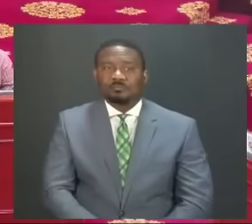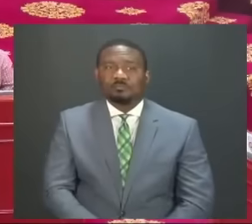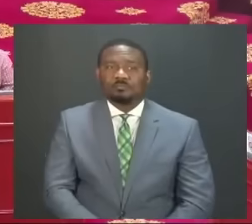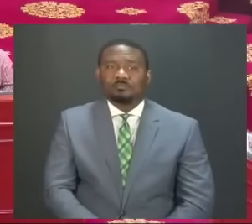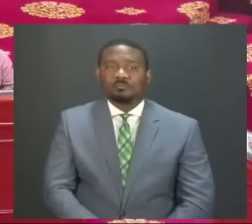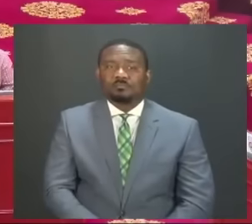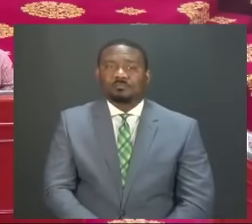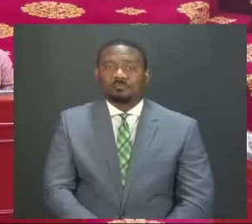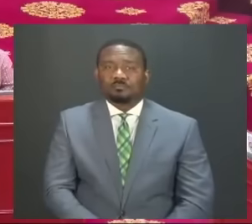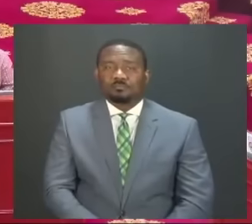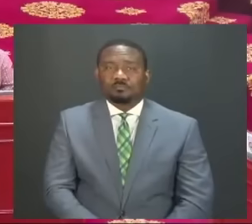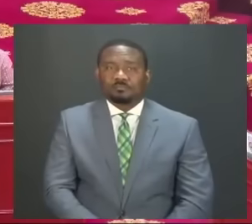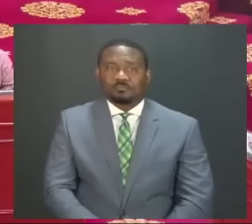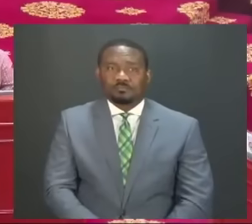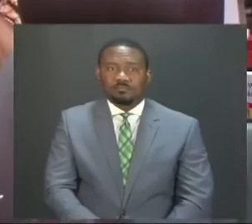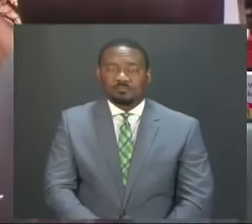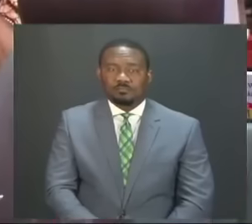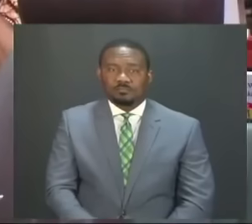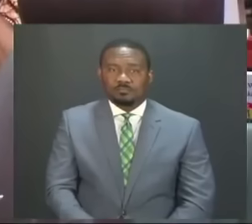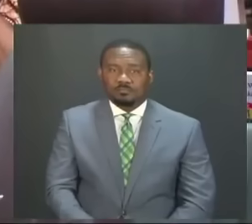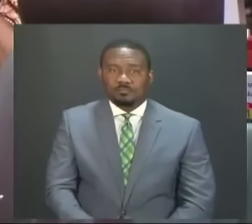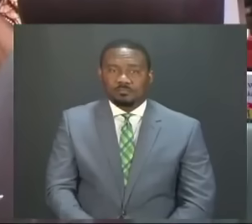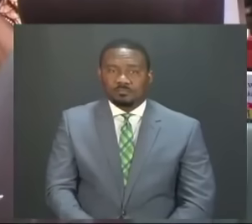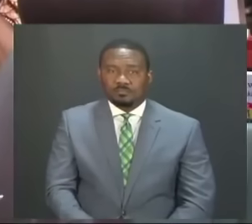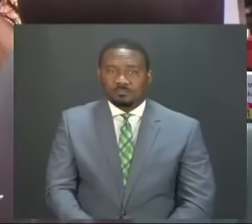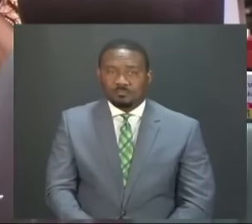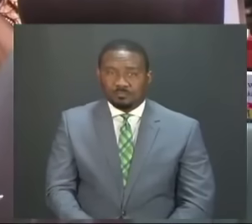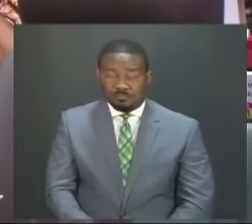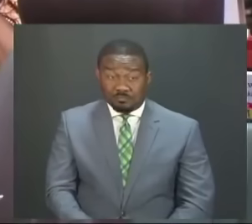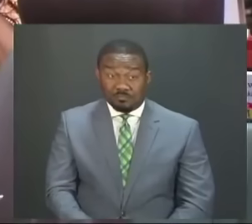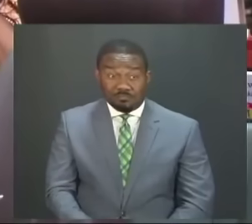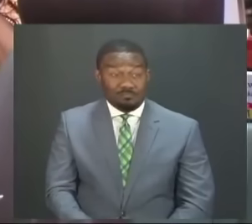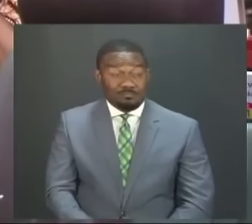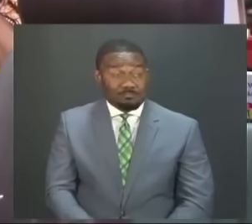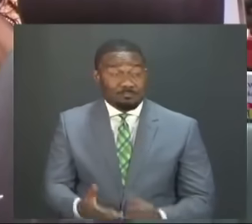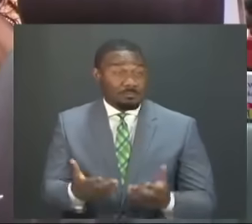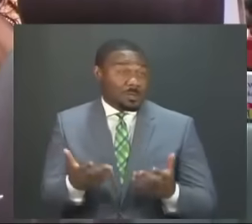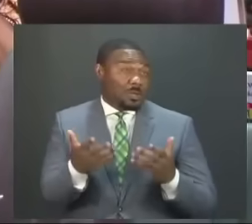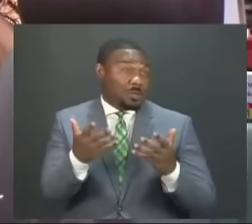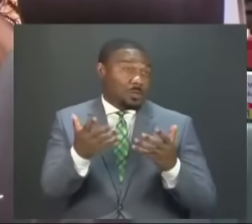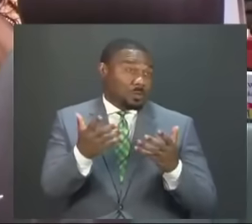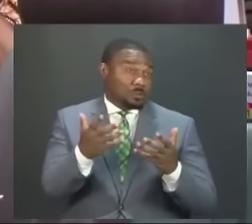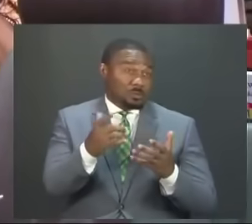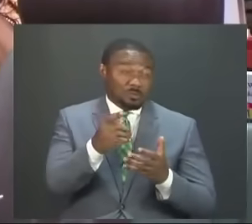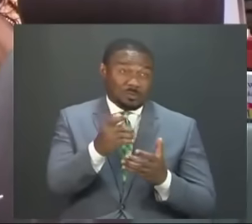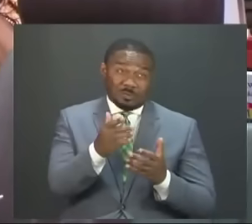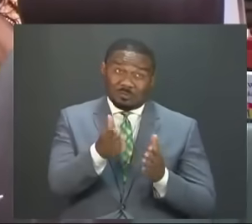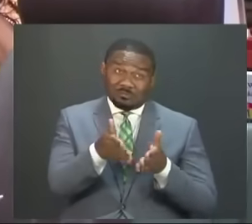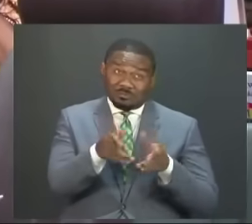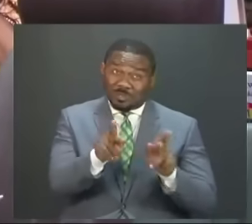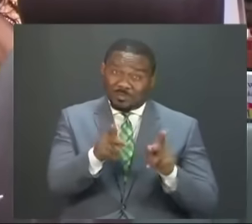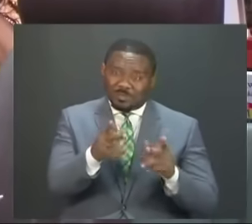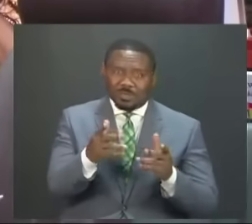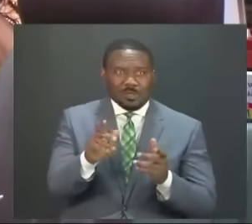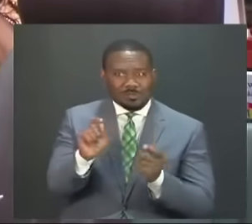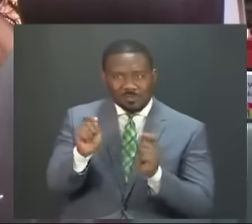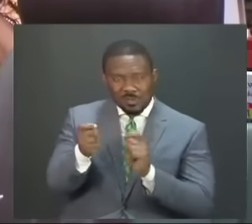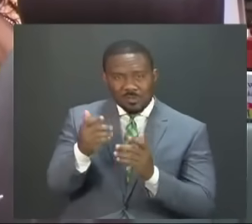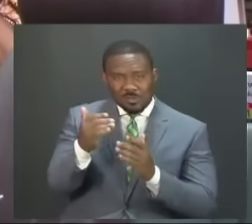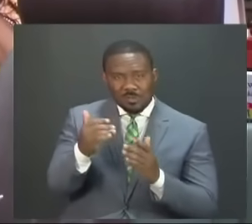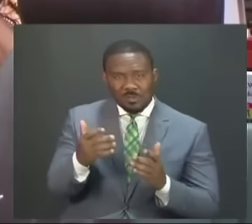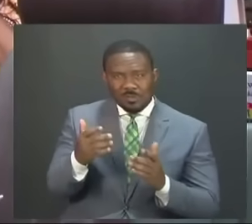Mr. Speaker, again, I seek your indulgence so that we can vary the order of business and take some